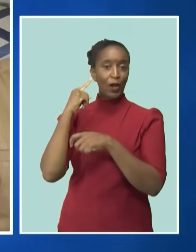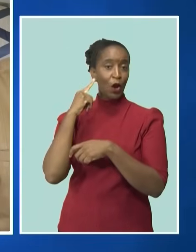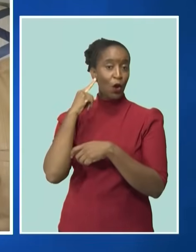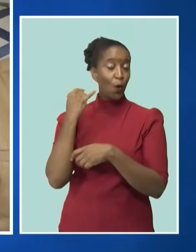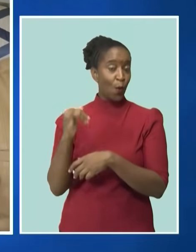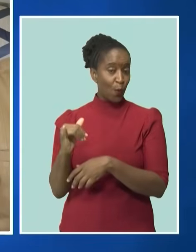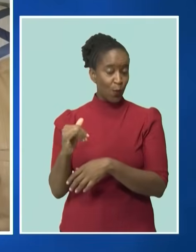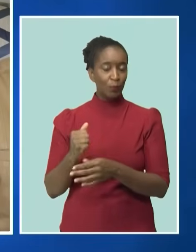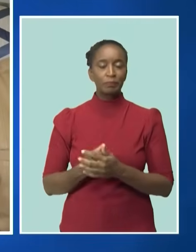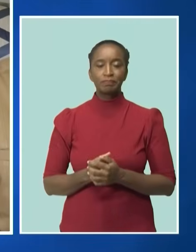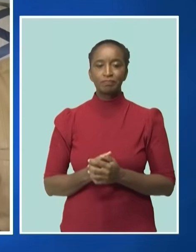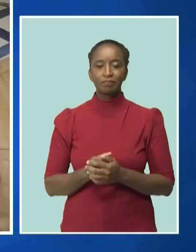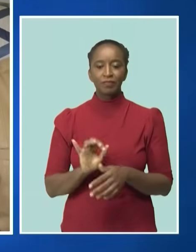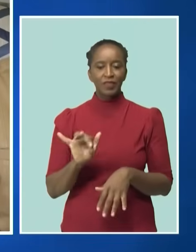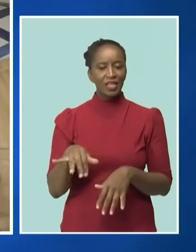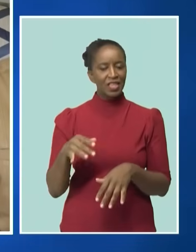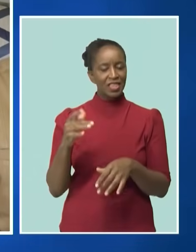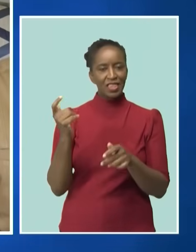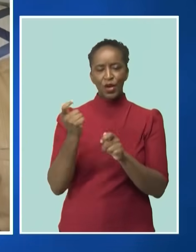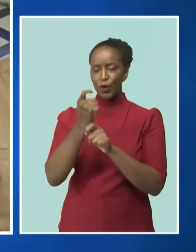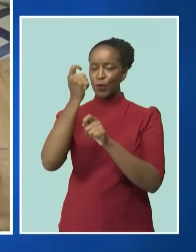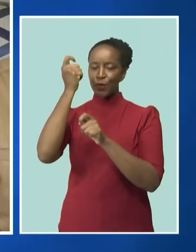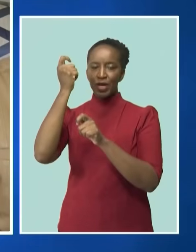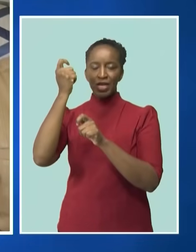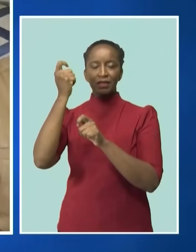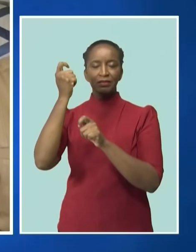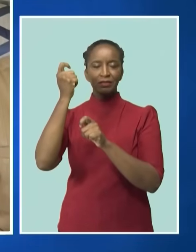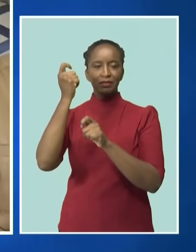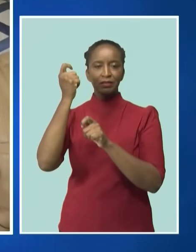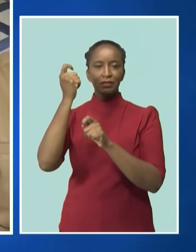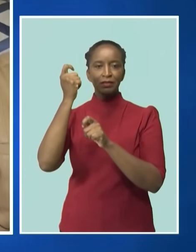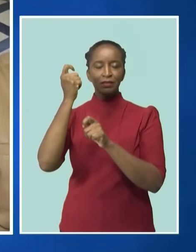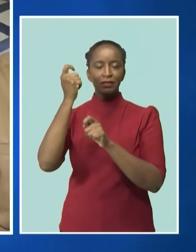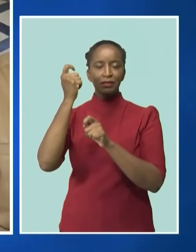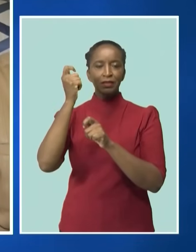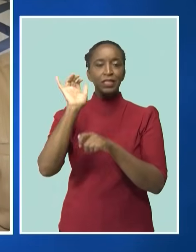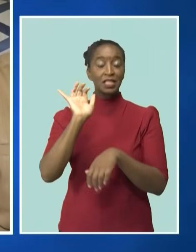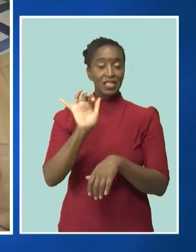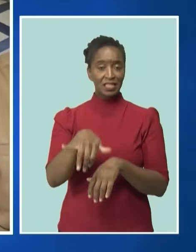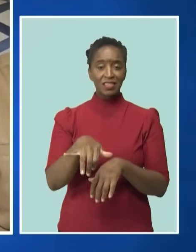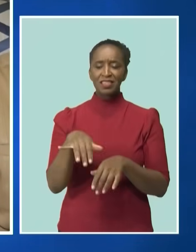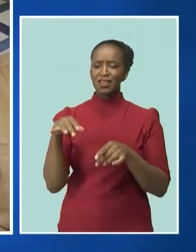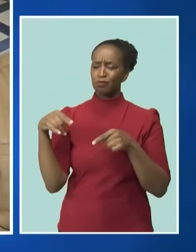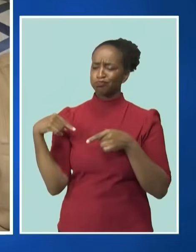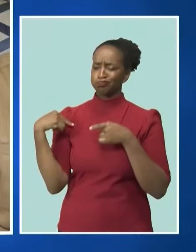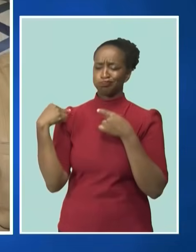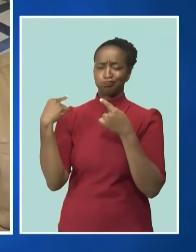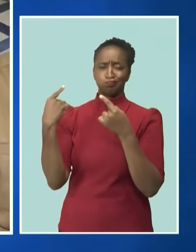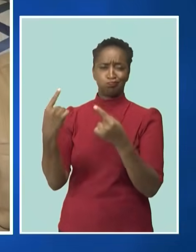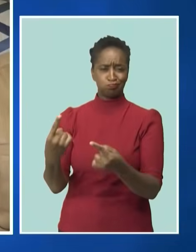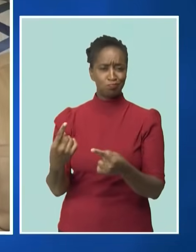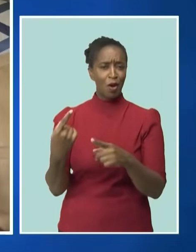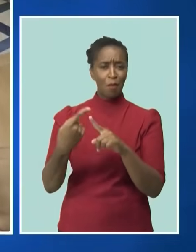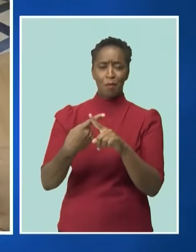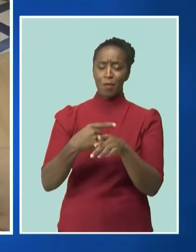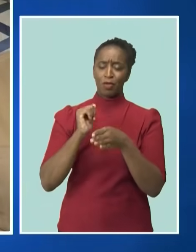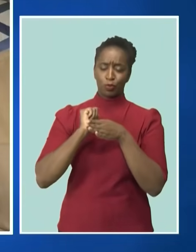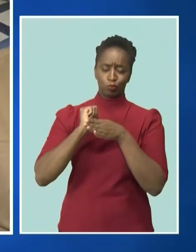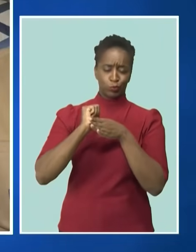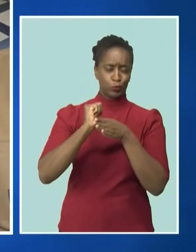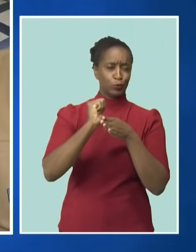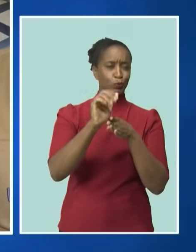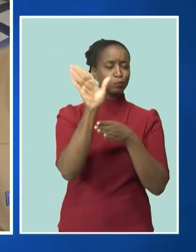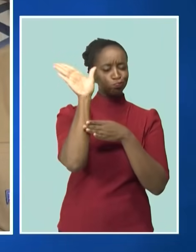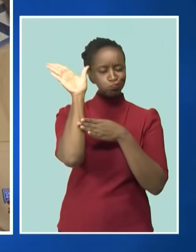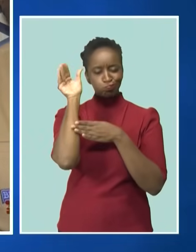prestigious competition was not just a victory for us, but a culmination of months of intense training, dedication, and passion